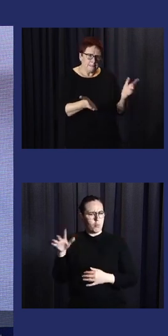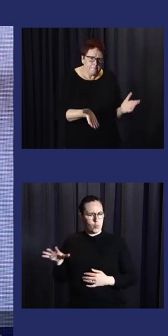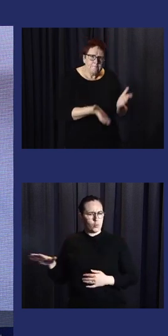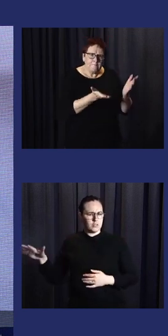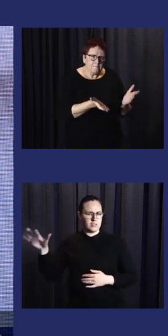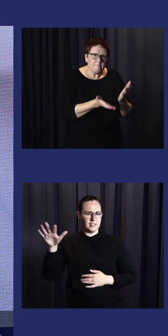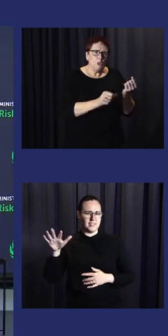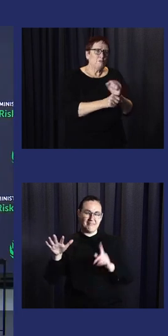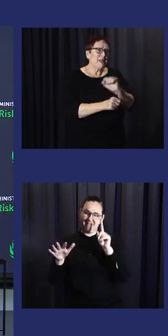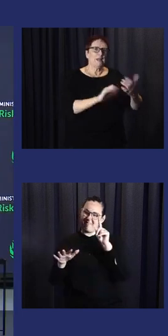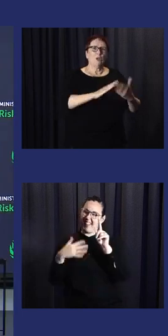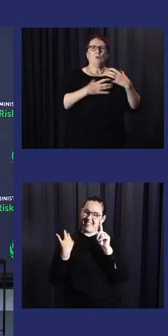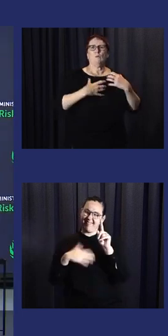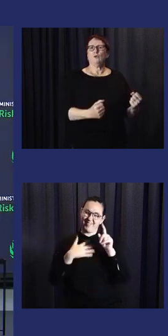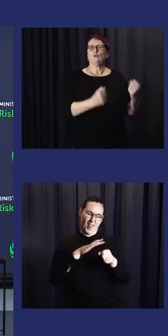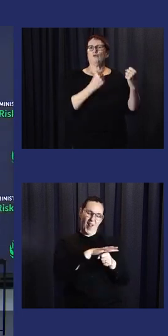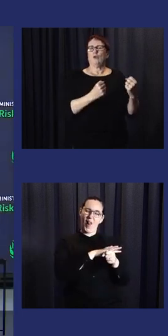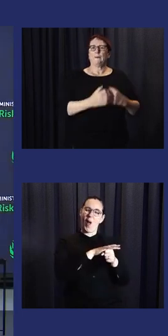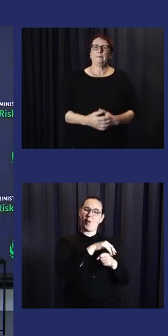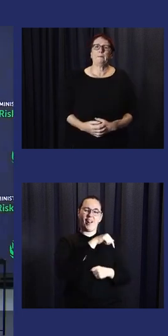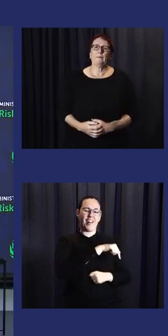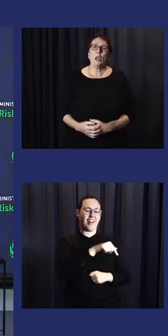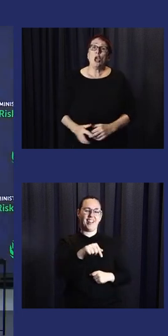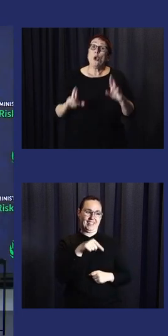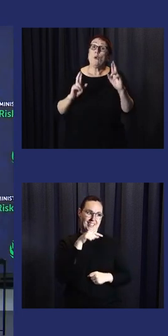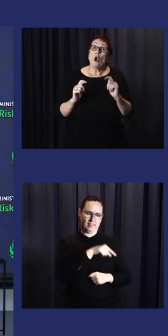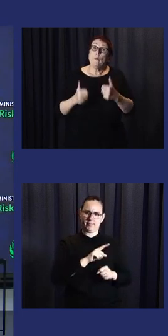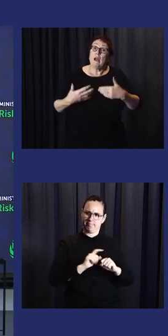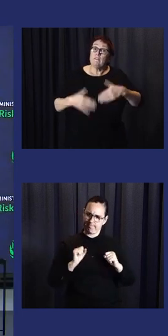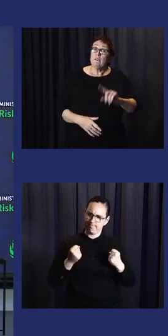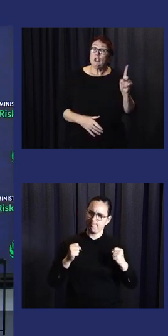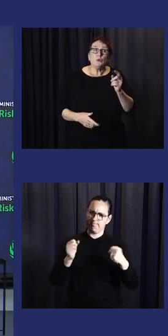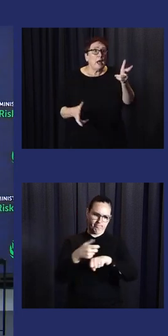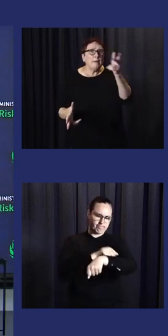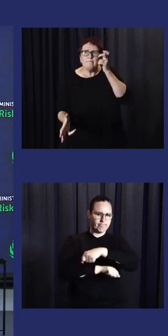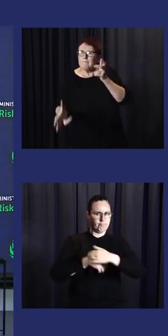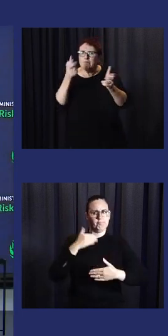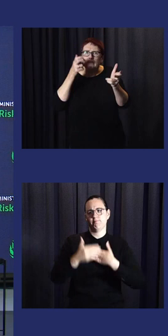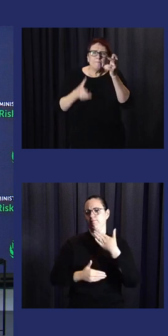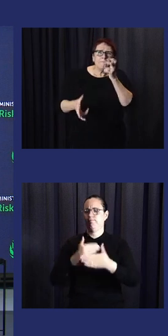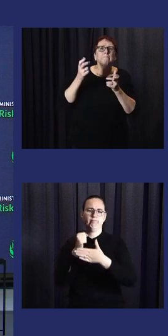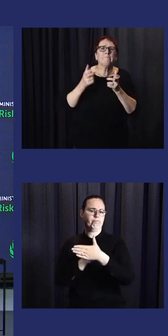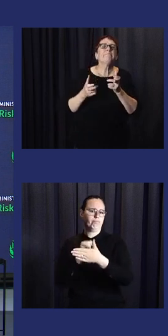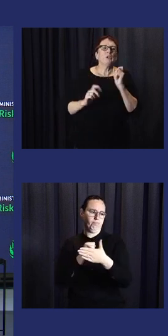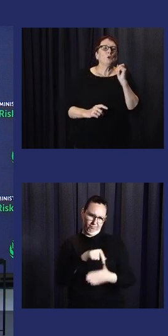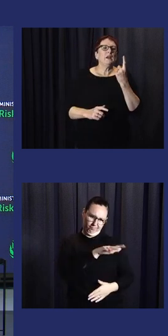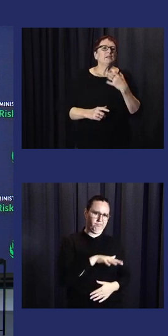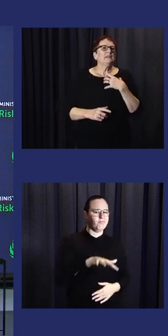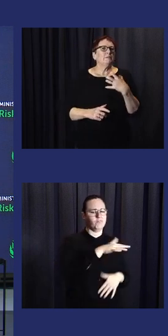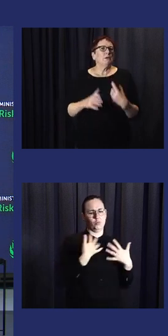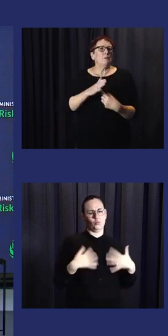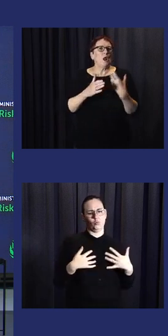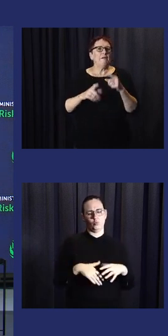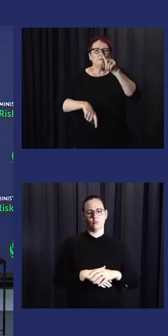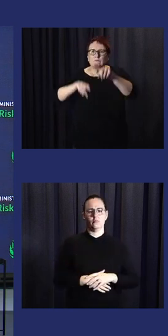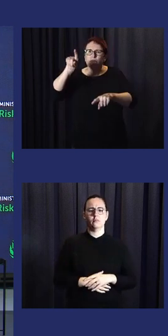community resilience. We hope you'll come away from this morning's session with a greater appreciation of the need for diversity in disaster risk